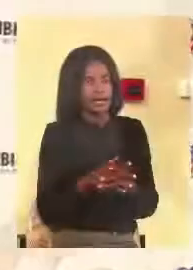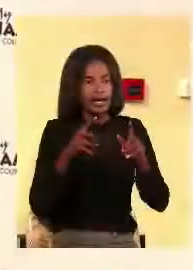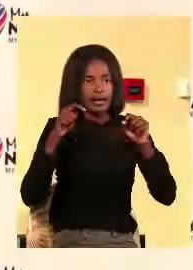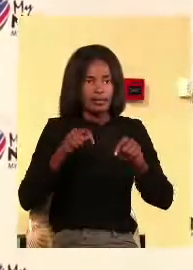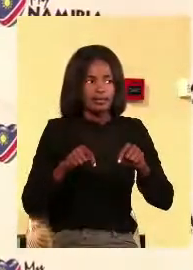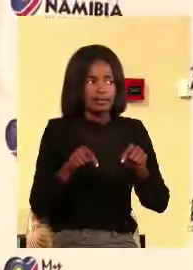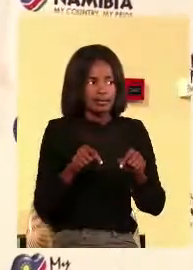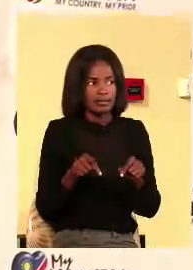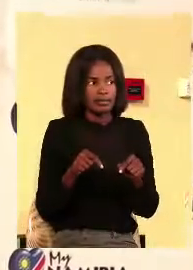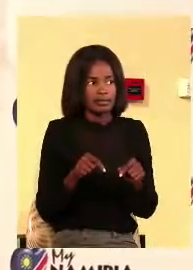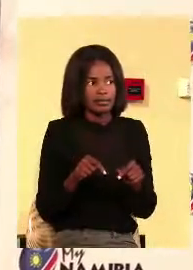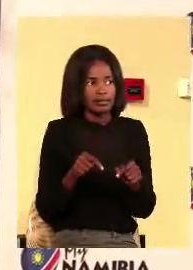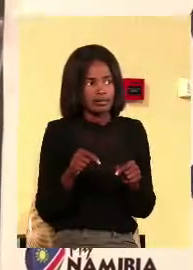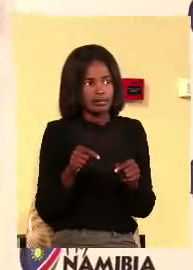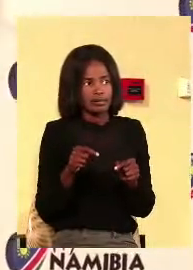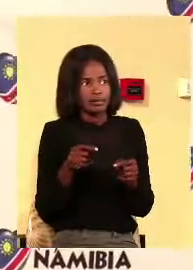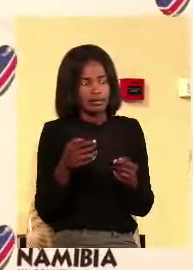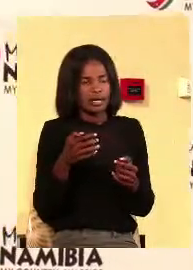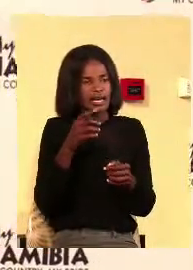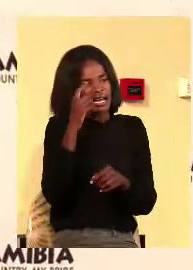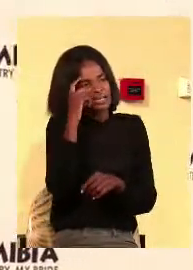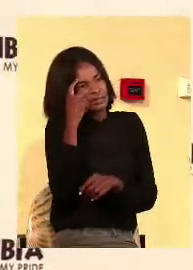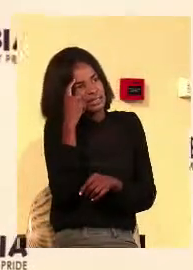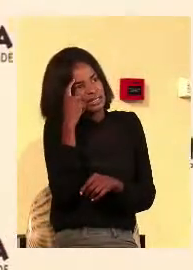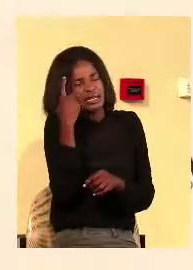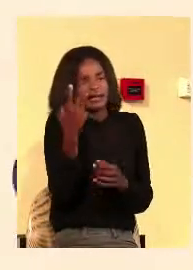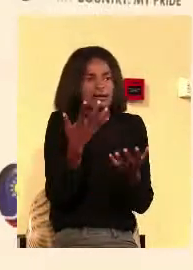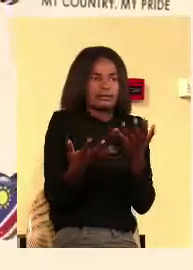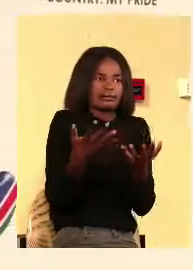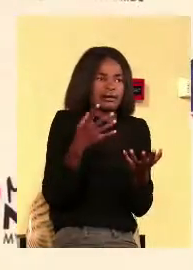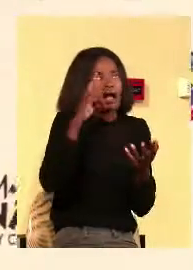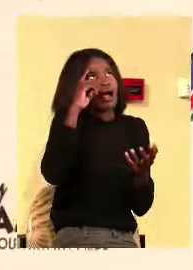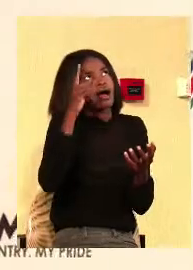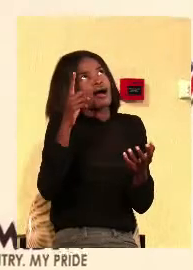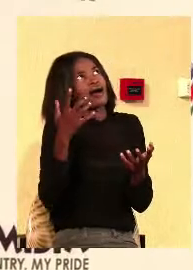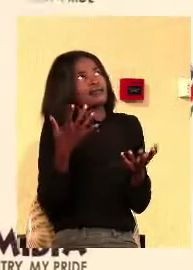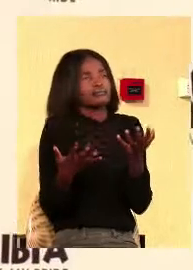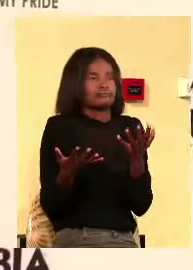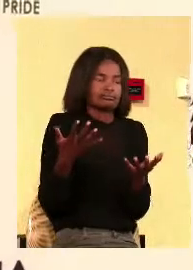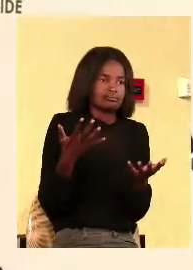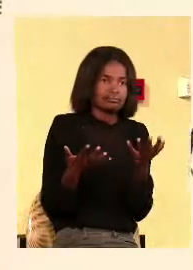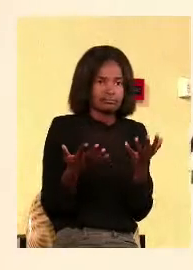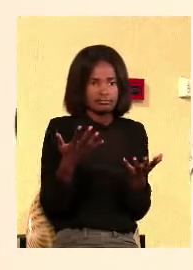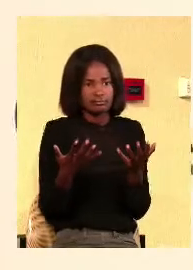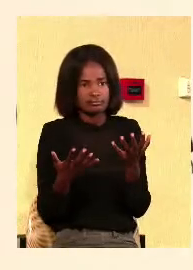Now, of course, whether we are suspecting, of course, that is the fair,